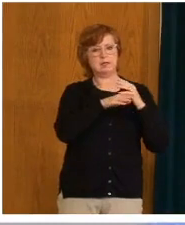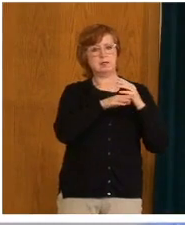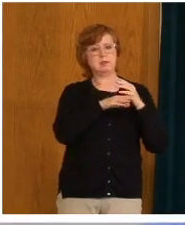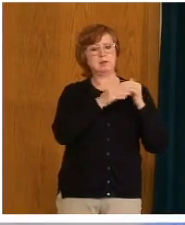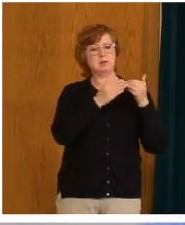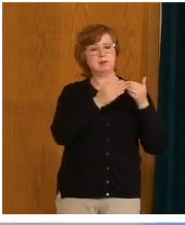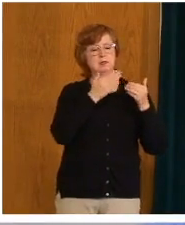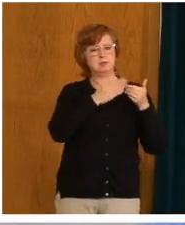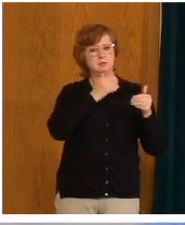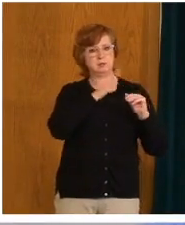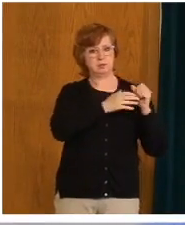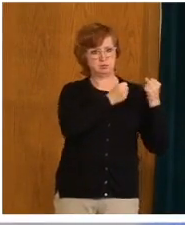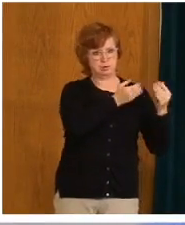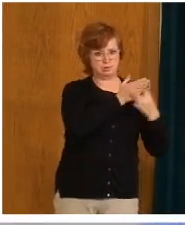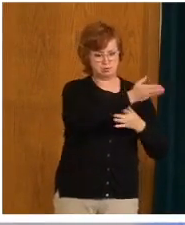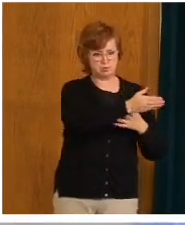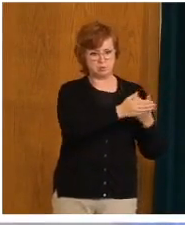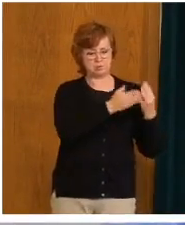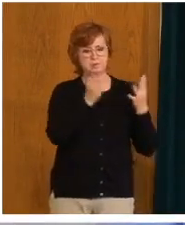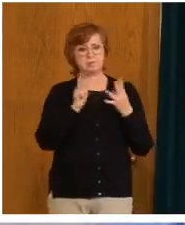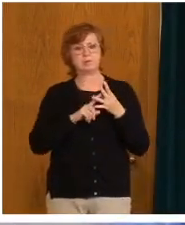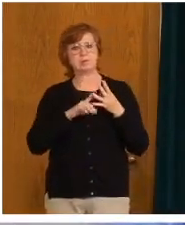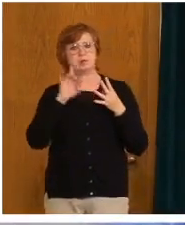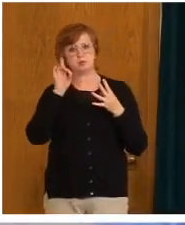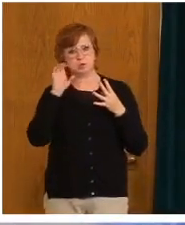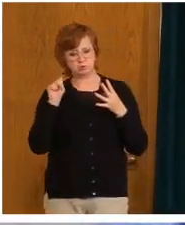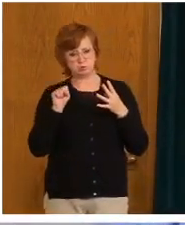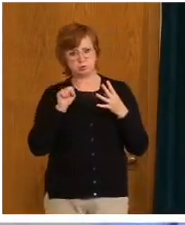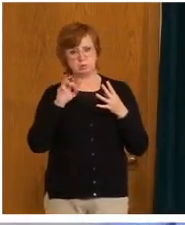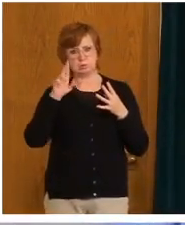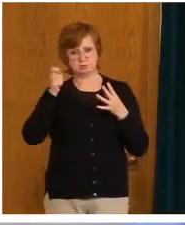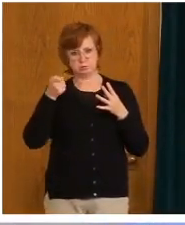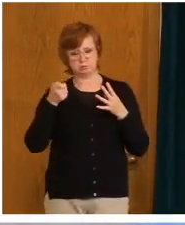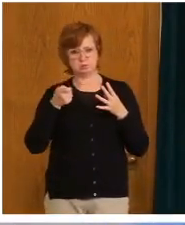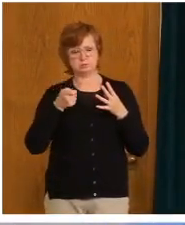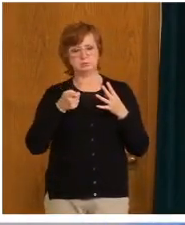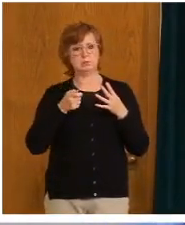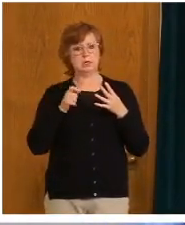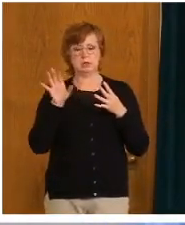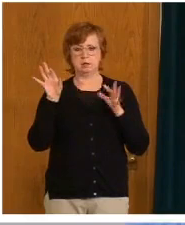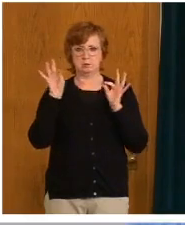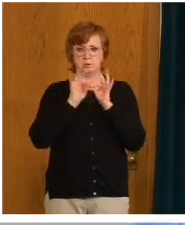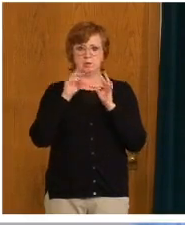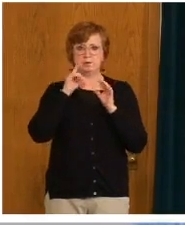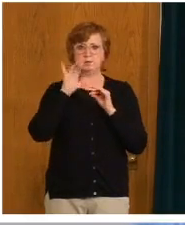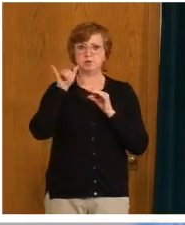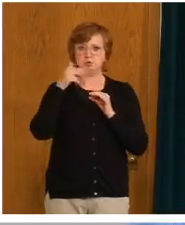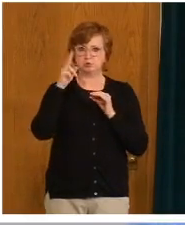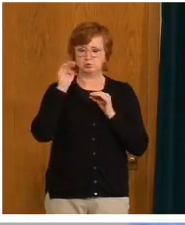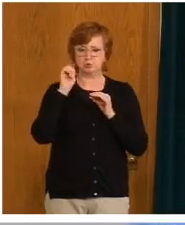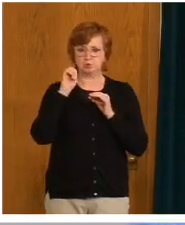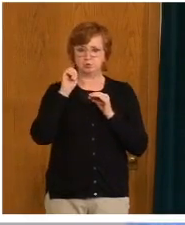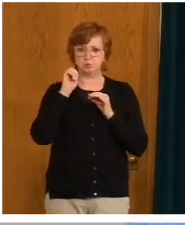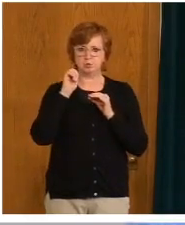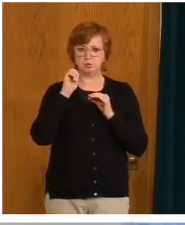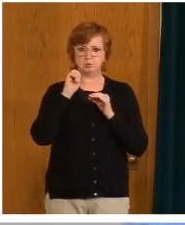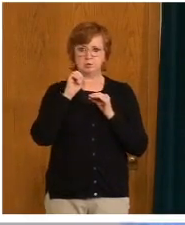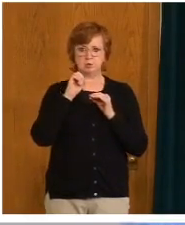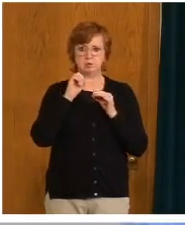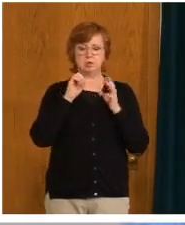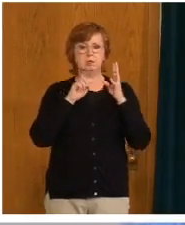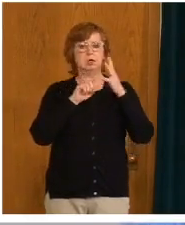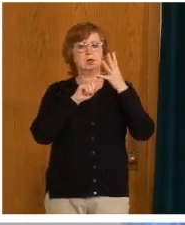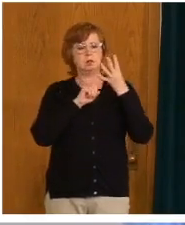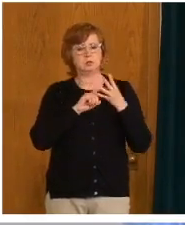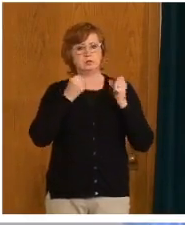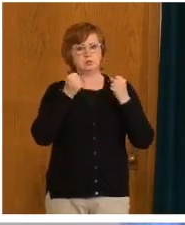booked appointments that will take a larger component of the booked appointment for June. And then also the drive-throughs.